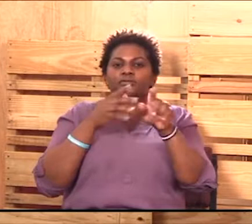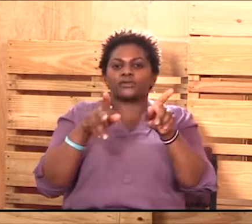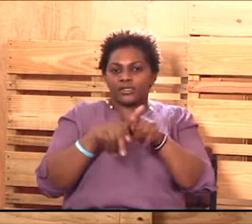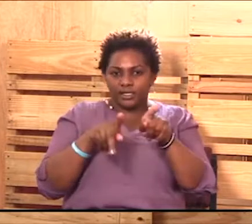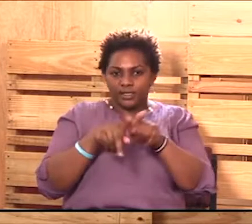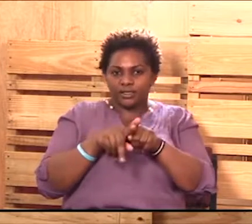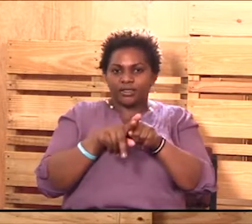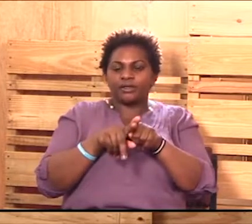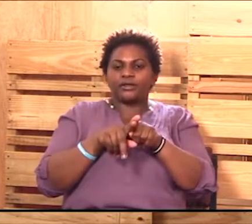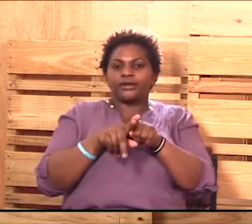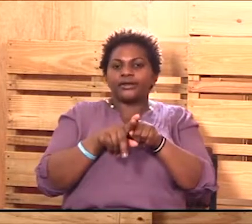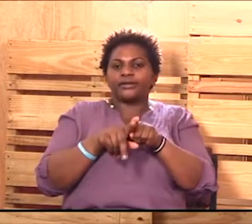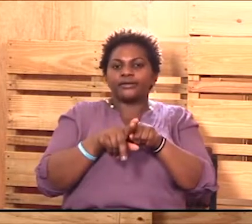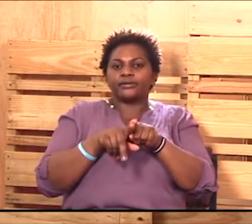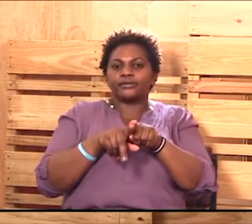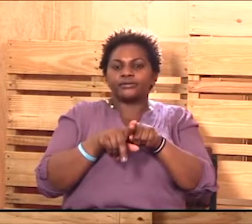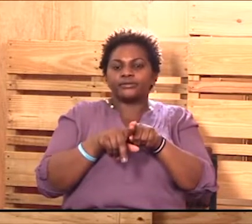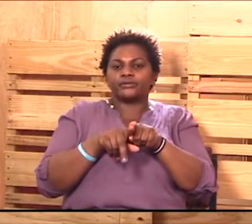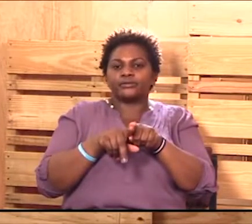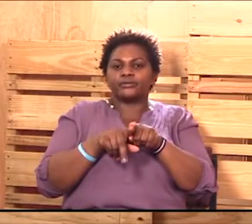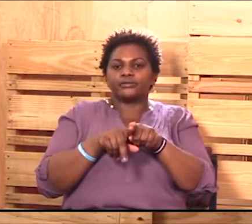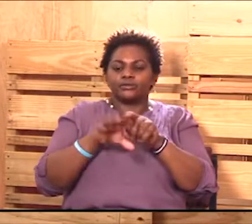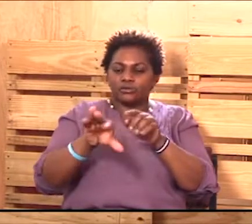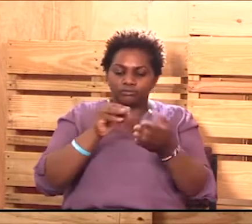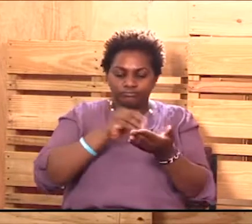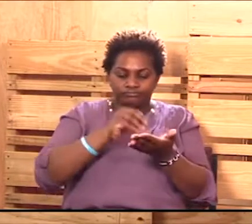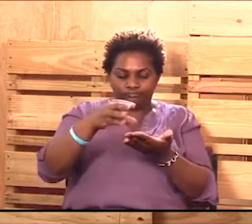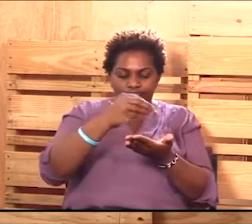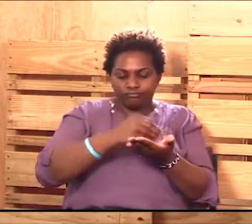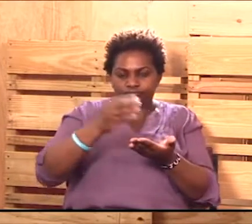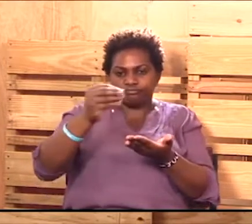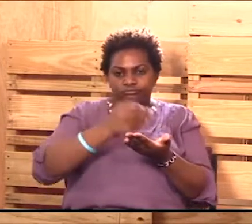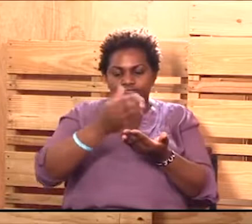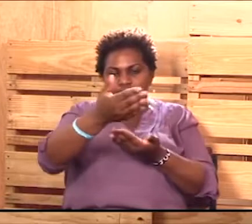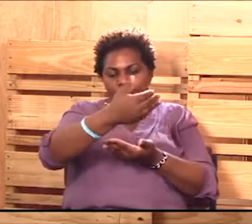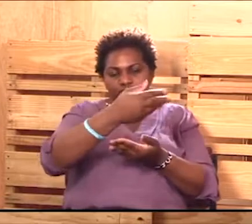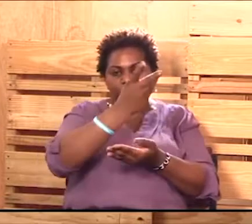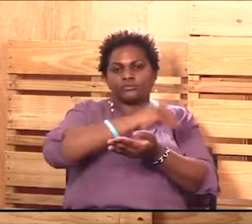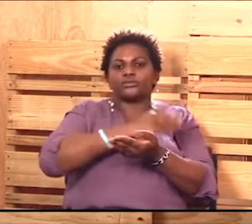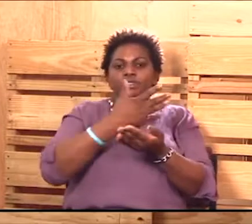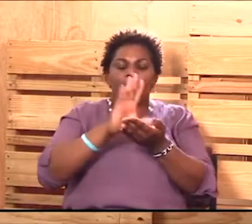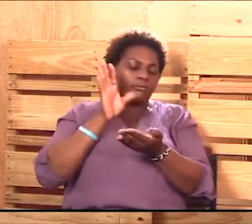as He had told them to do, they started collecting for the day. And some of